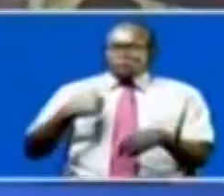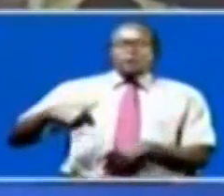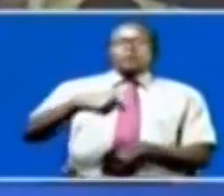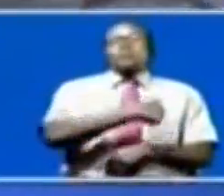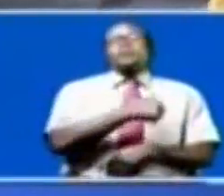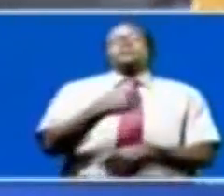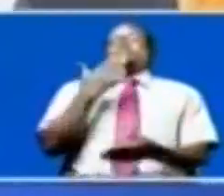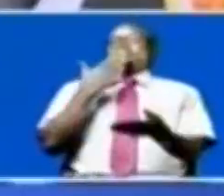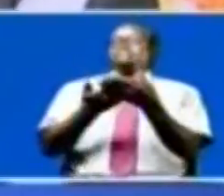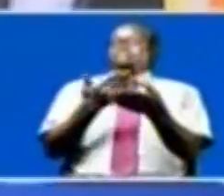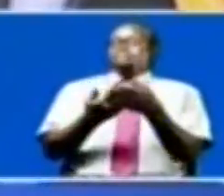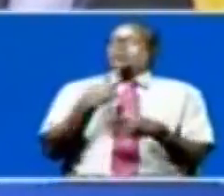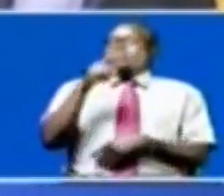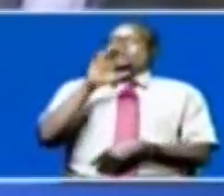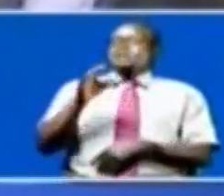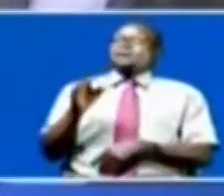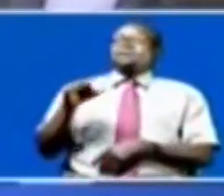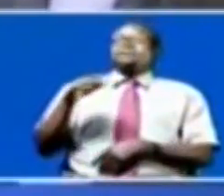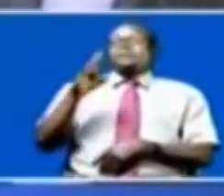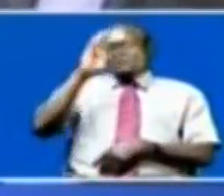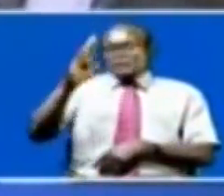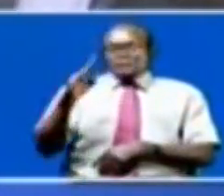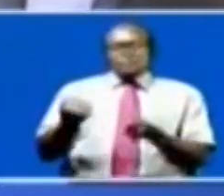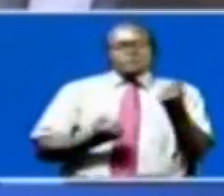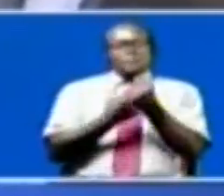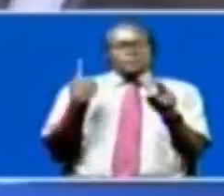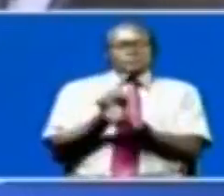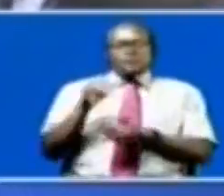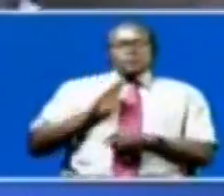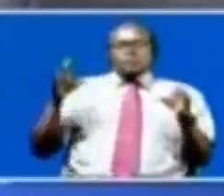very grateful. Gideon Moi will on Sunday fundraise for different women groups in Homa Bay County. So can you